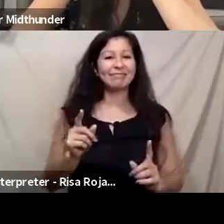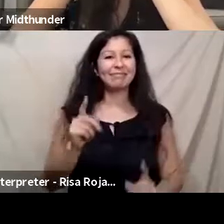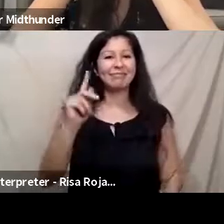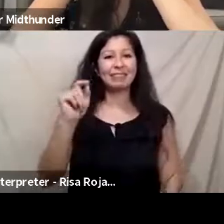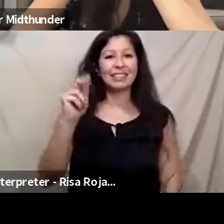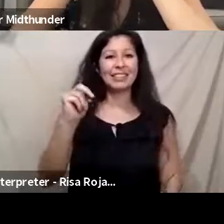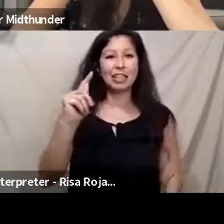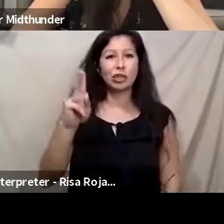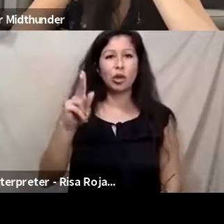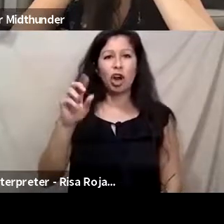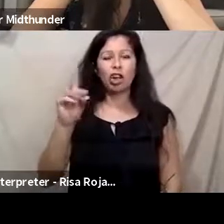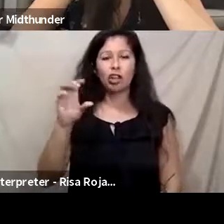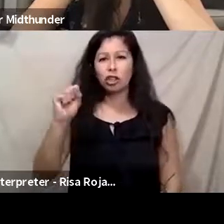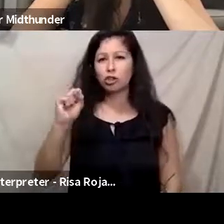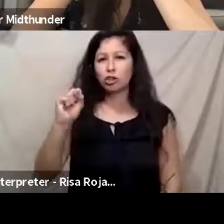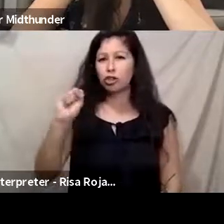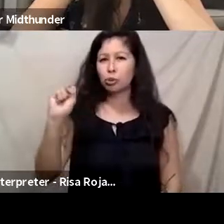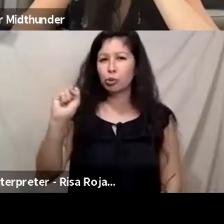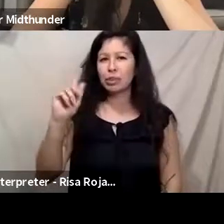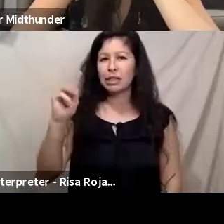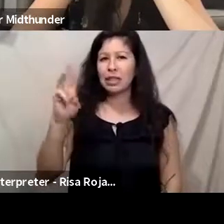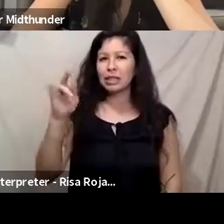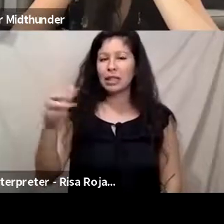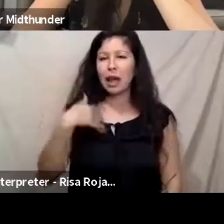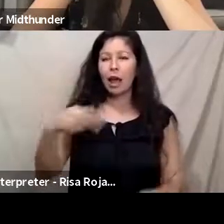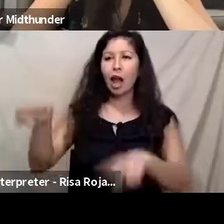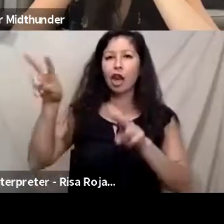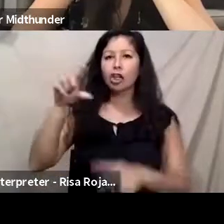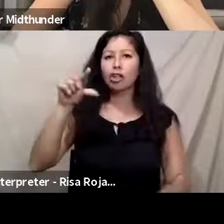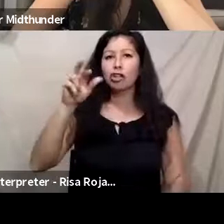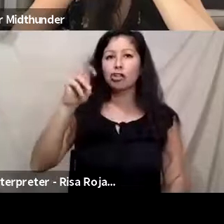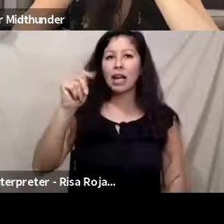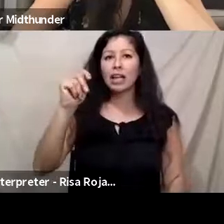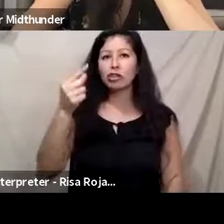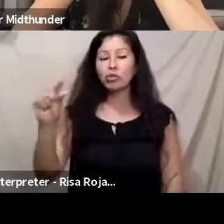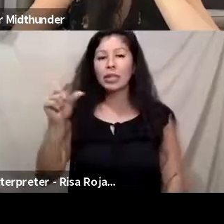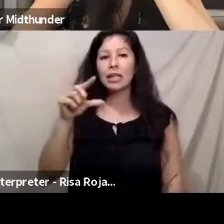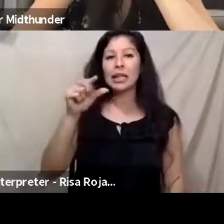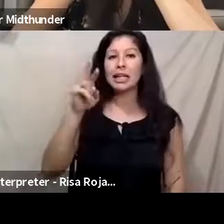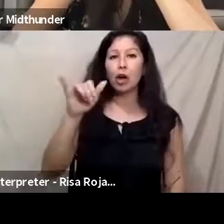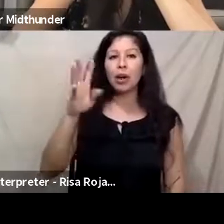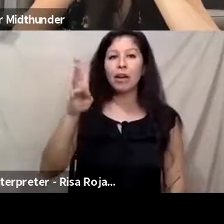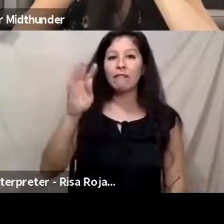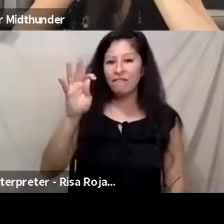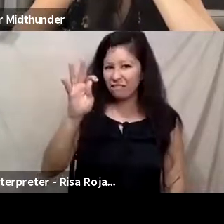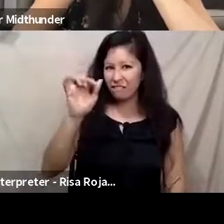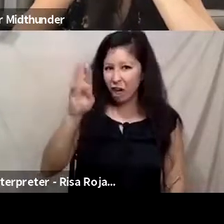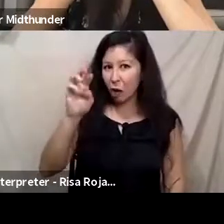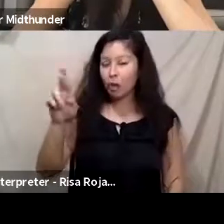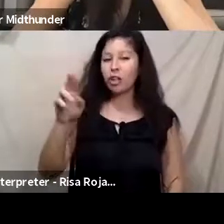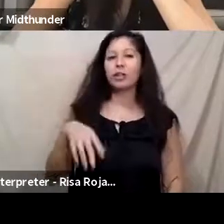Sheila Tausey were the folks that I looked up to, Graham Greene, Gary Farmer, also Chief